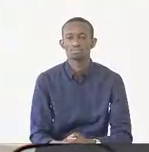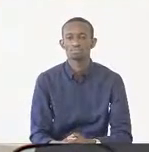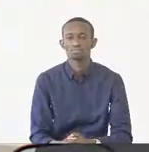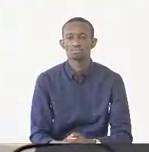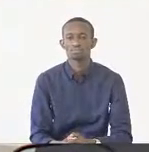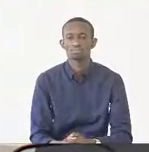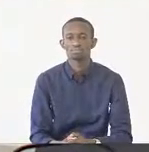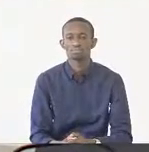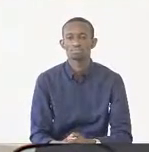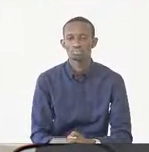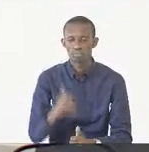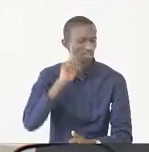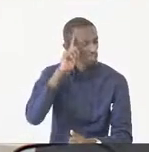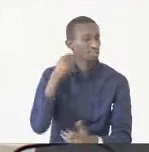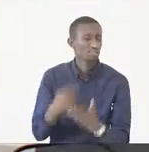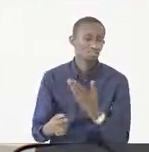So what do you think?